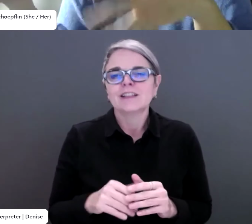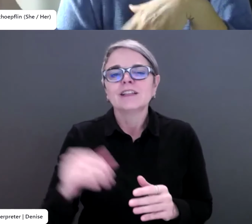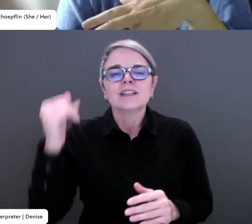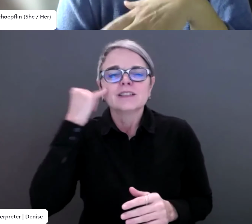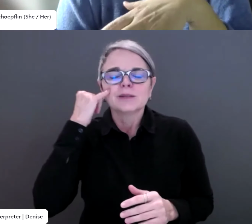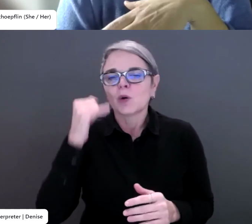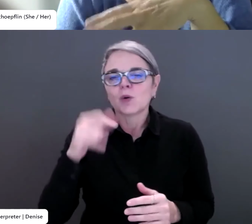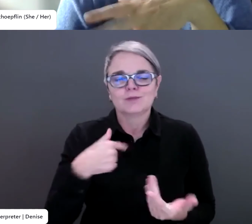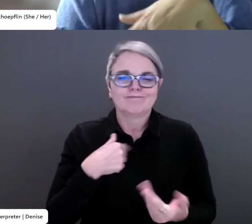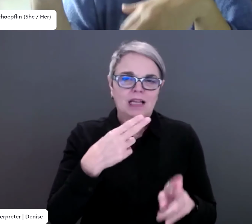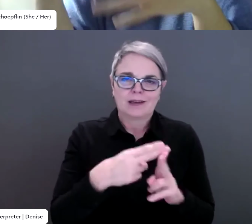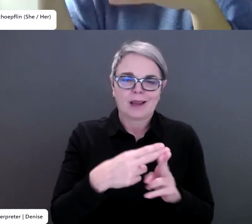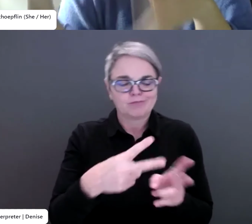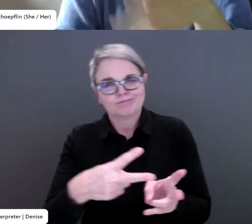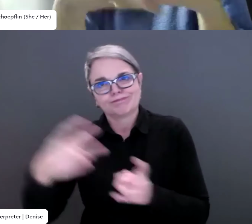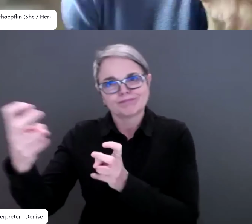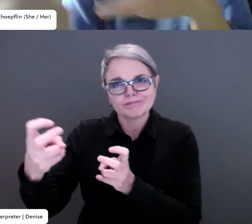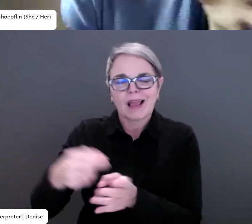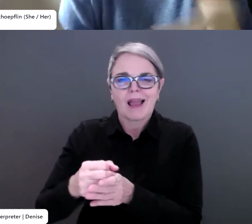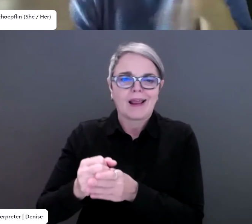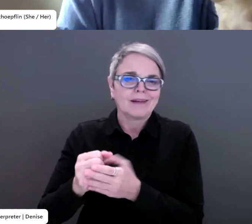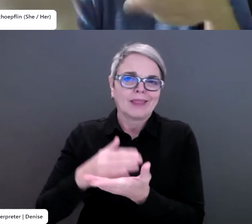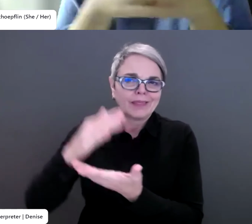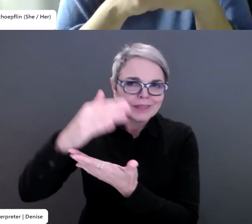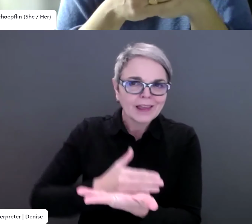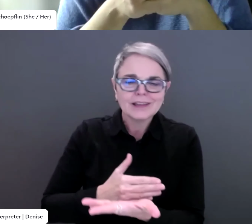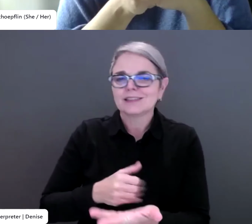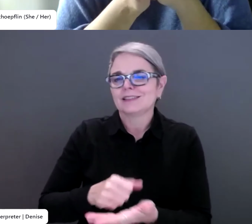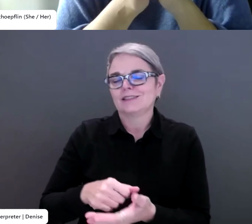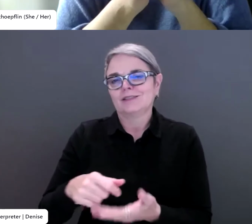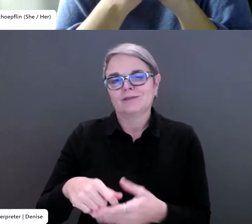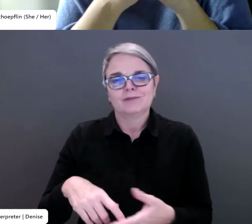you go to the Have I Been Pawned website and you see that you were